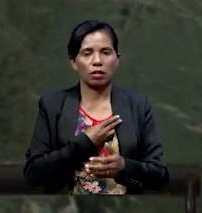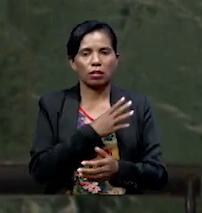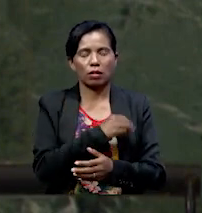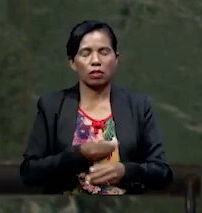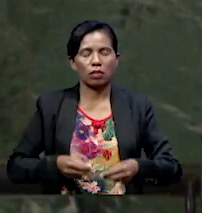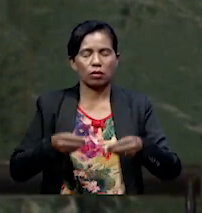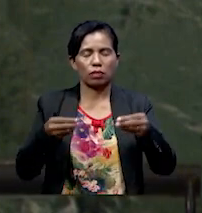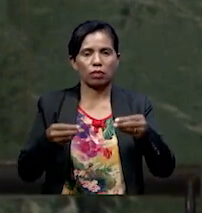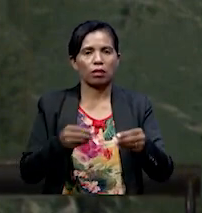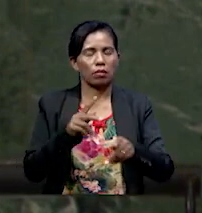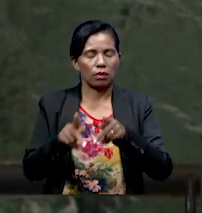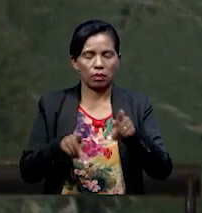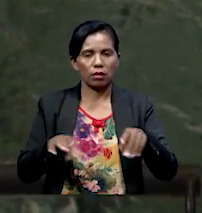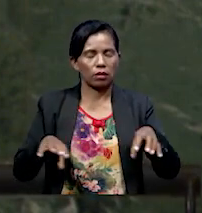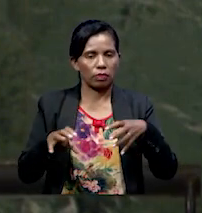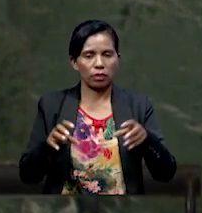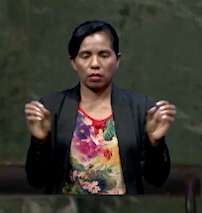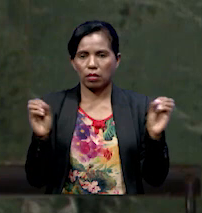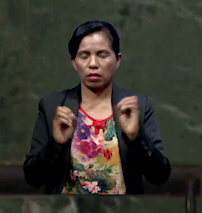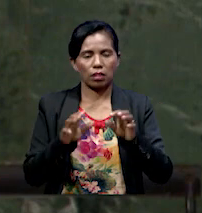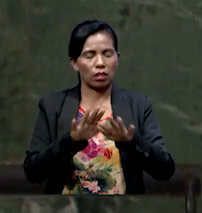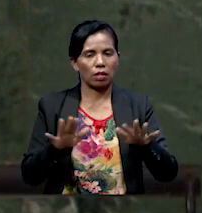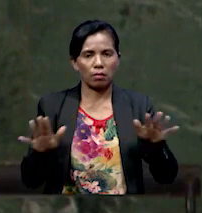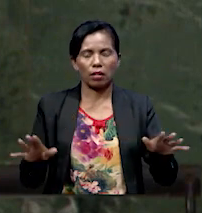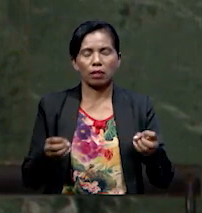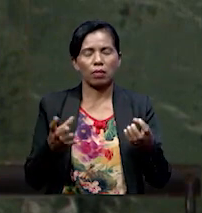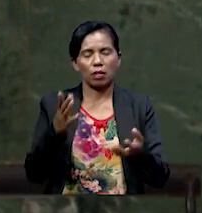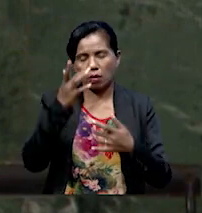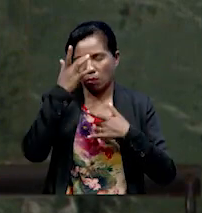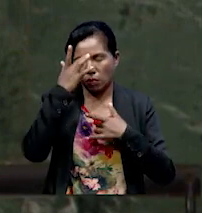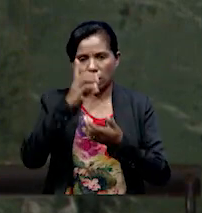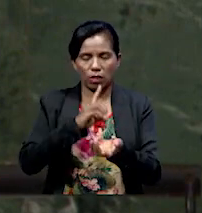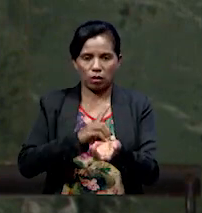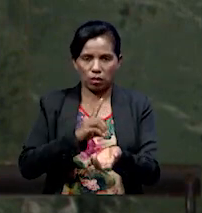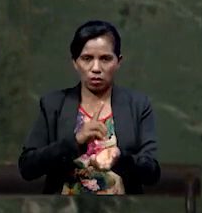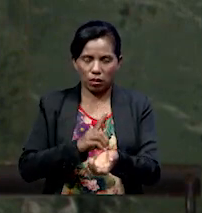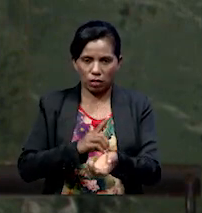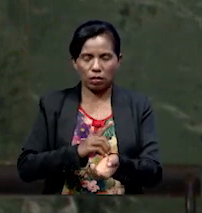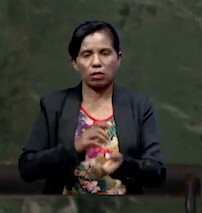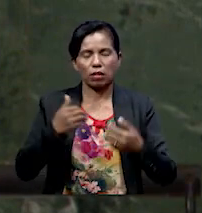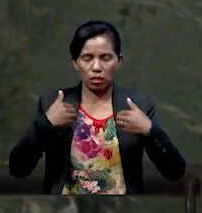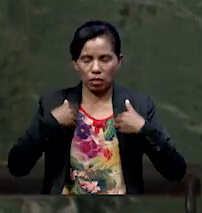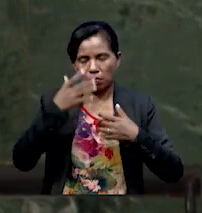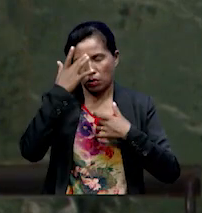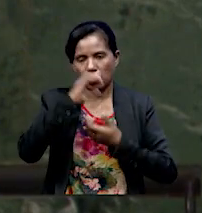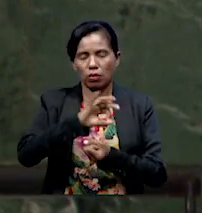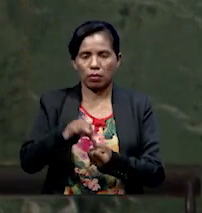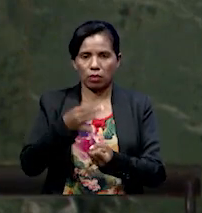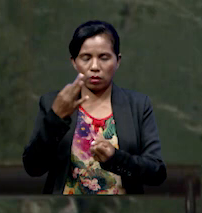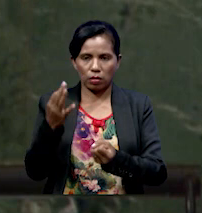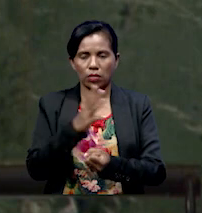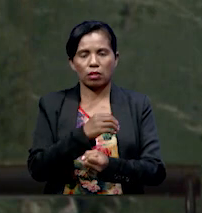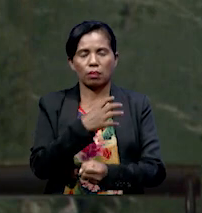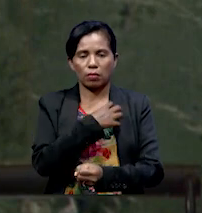and fatalities. More children died of dengue than COVID-19. But the policies we undertook